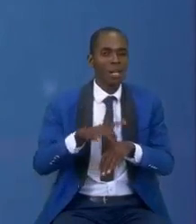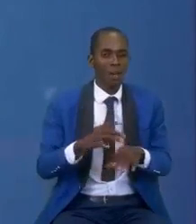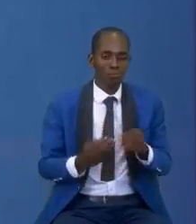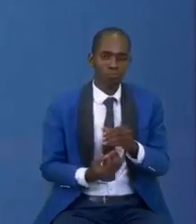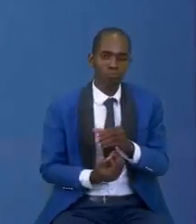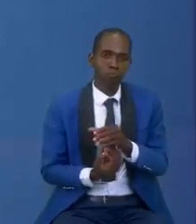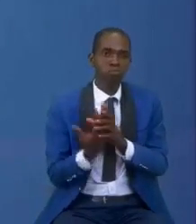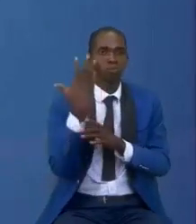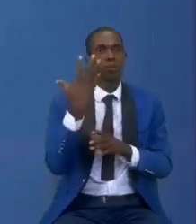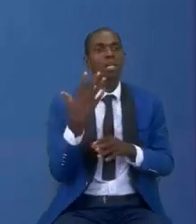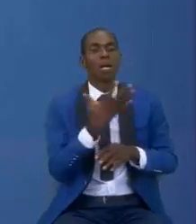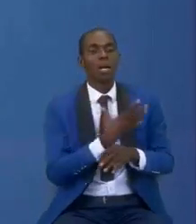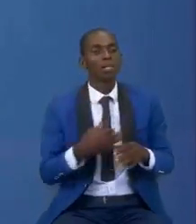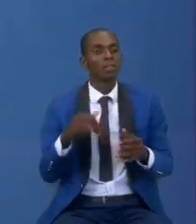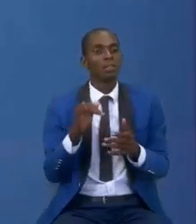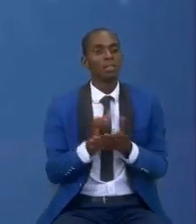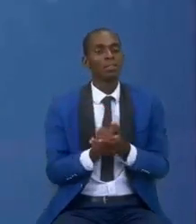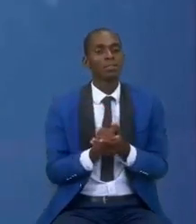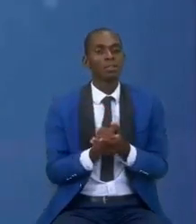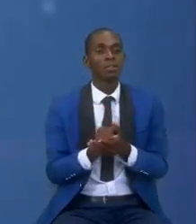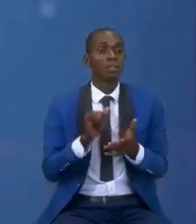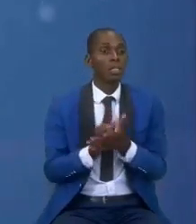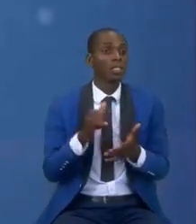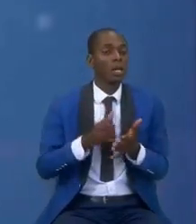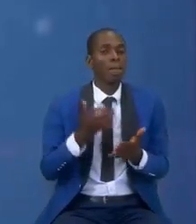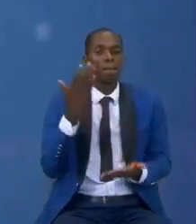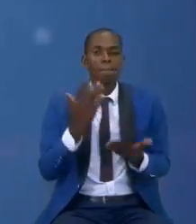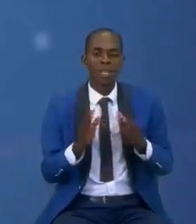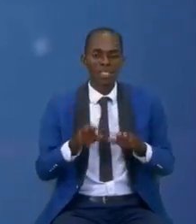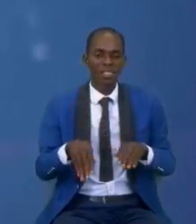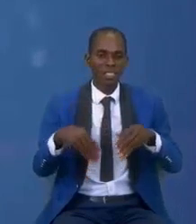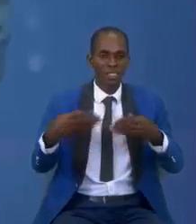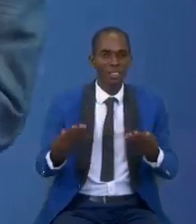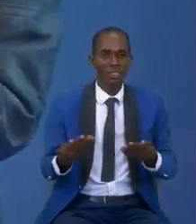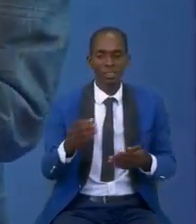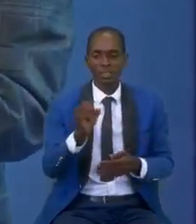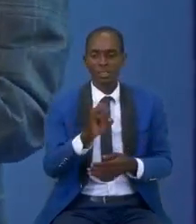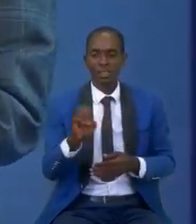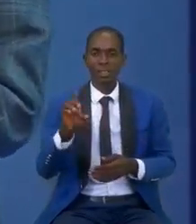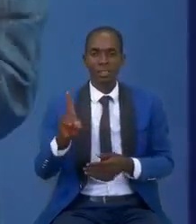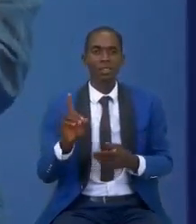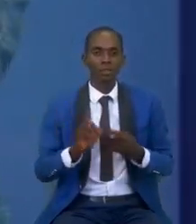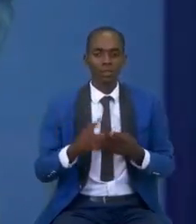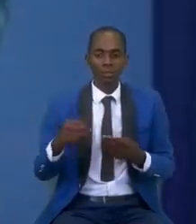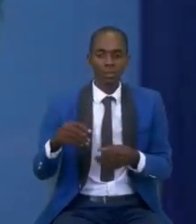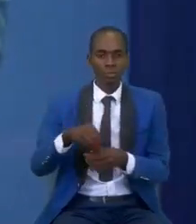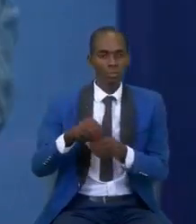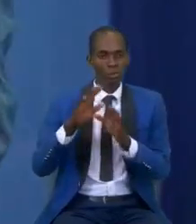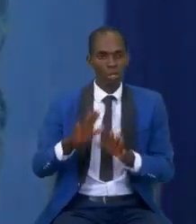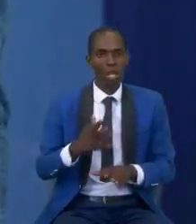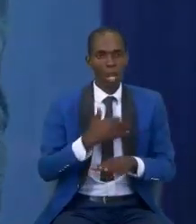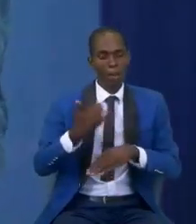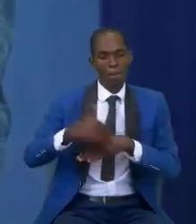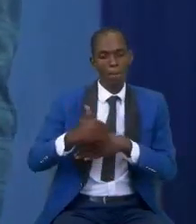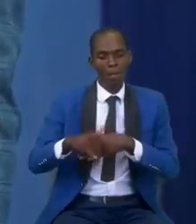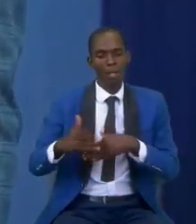give seed to the sower, and bread to the eater. Then it says in verse 11, so